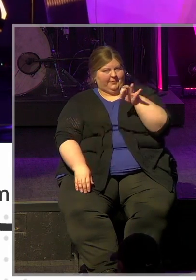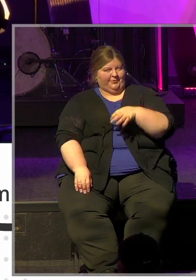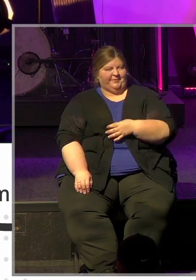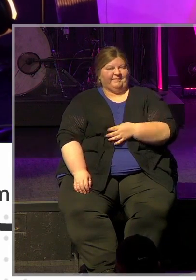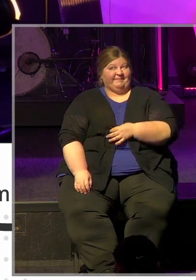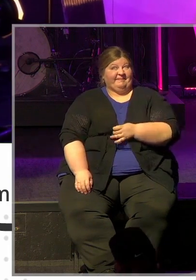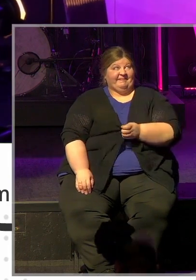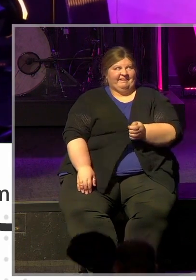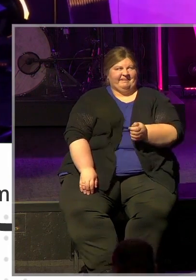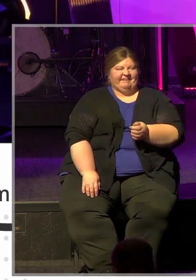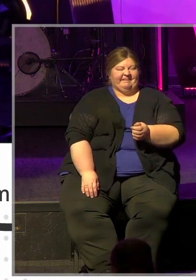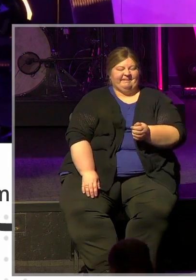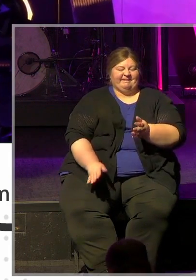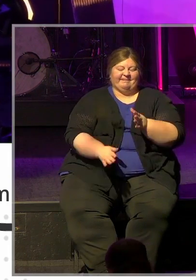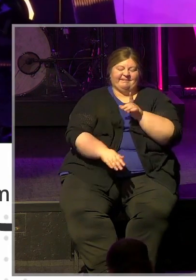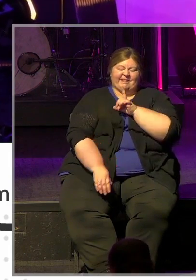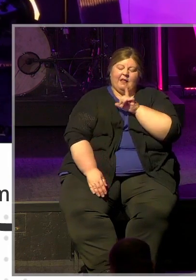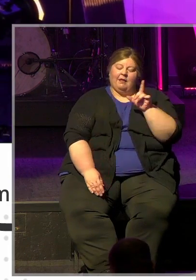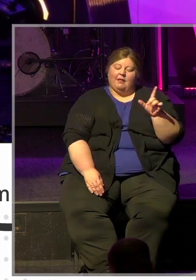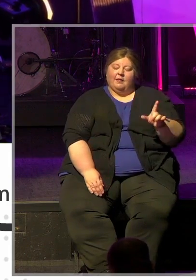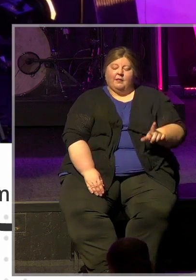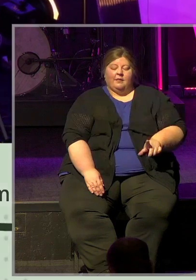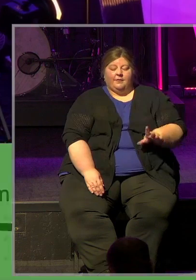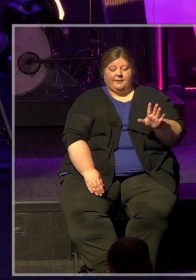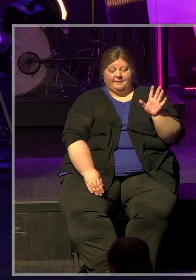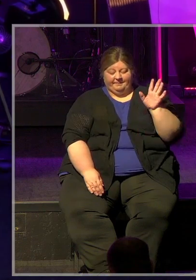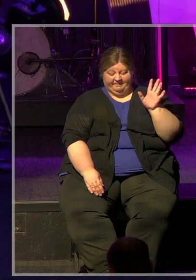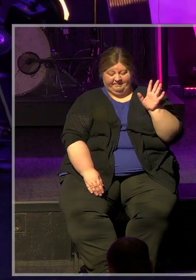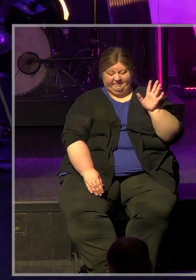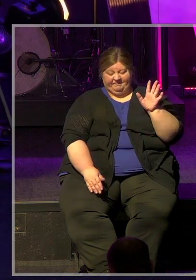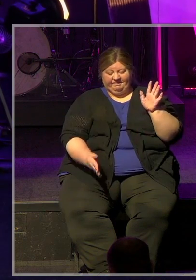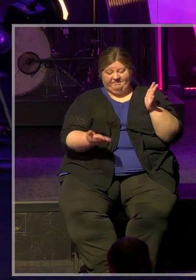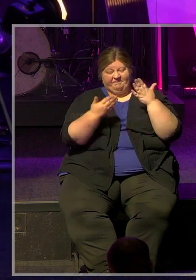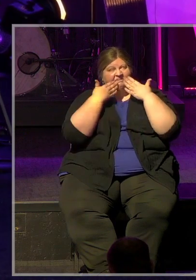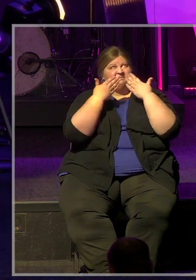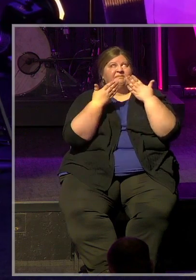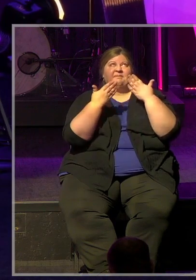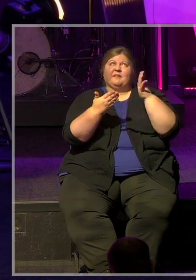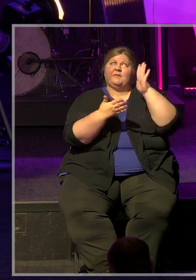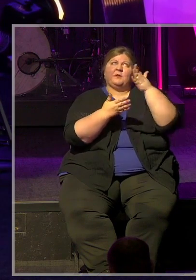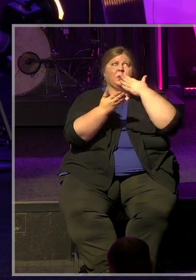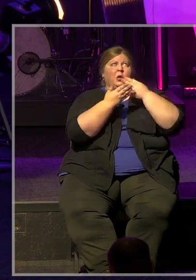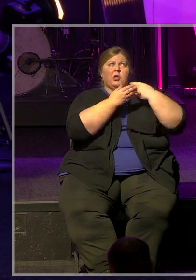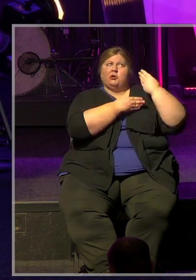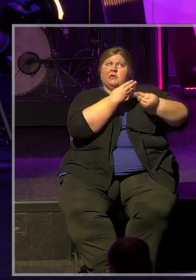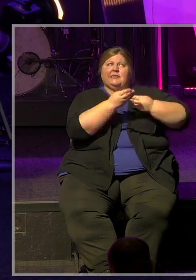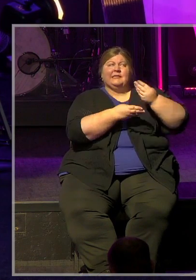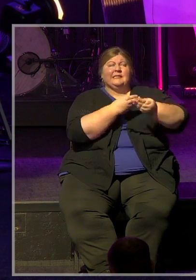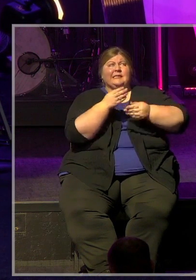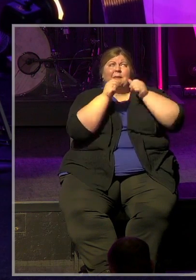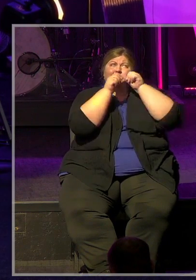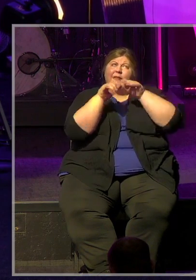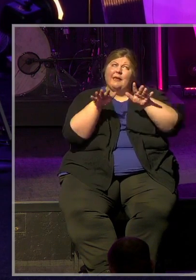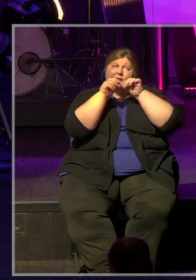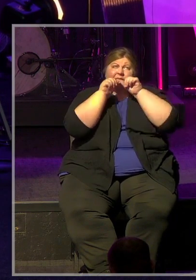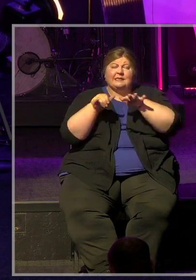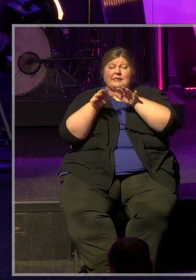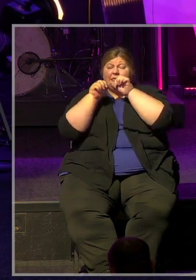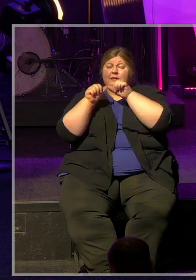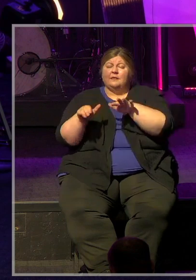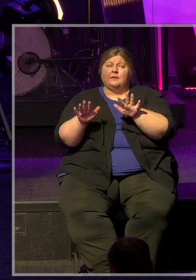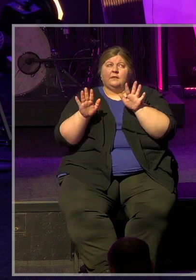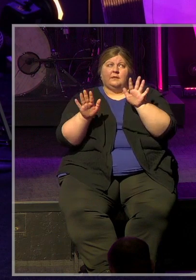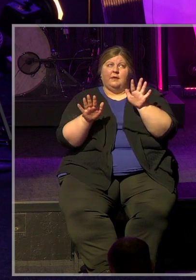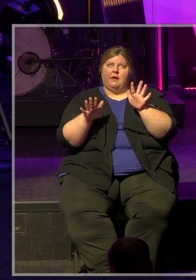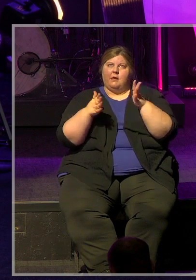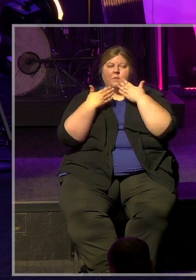So, Lord, I'm just so grateful for your goodness and for the ways that you have blessed us. And Lord, I am